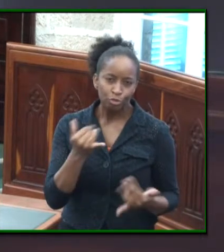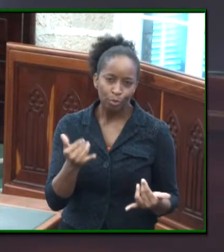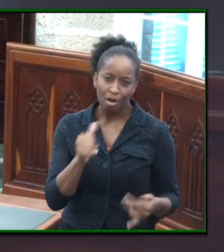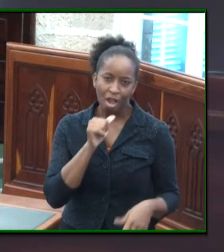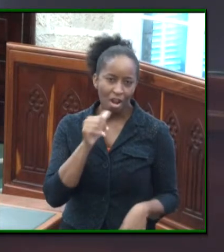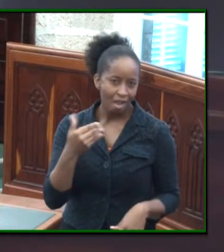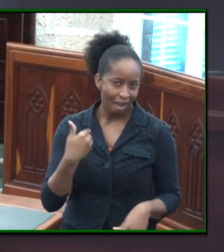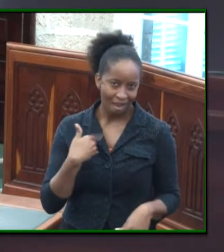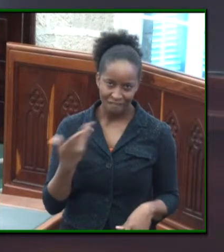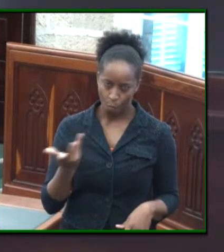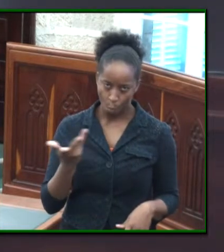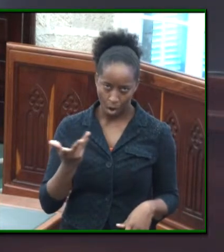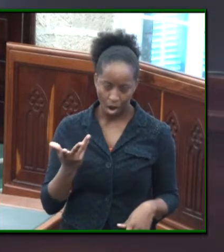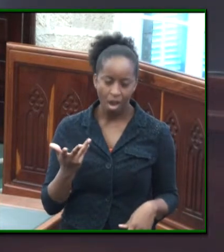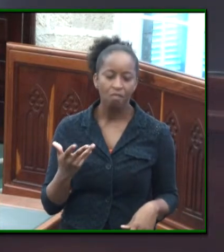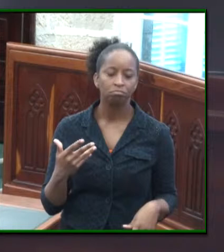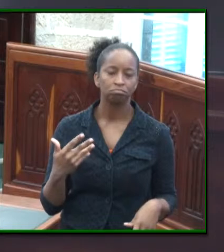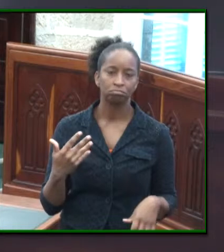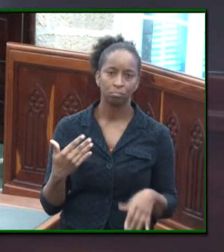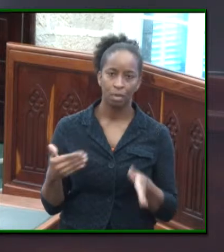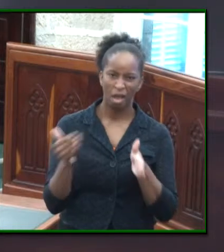agricultural belt and the police.